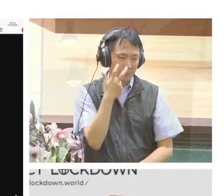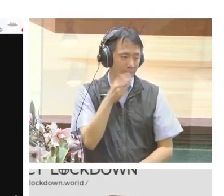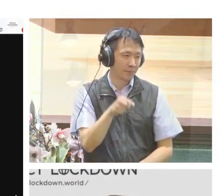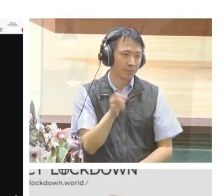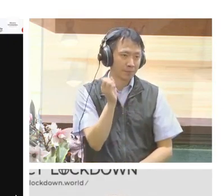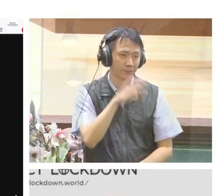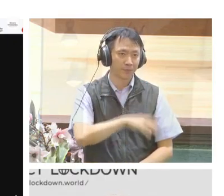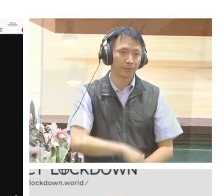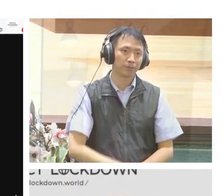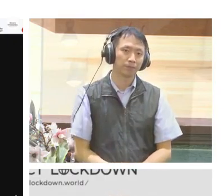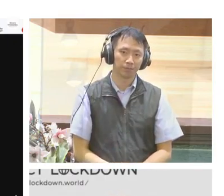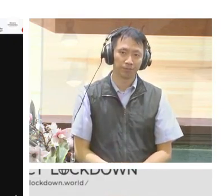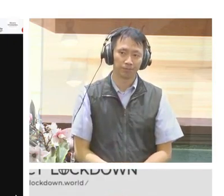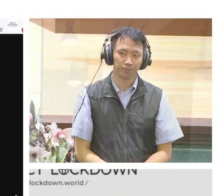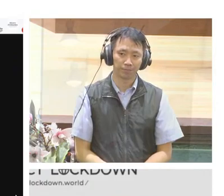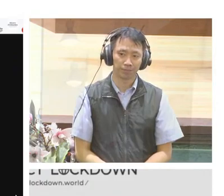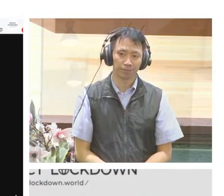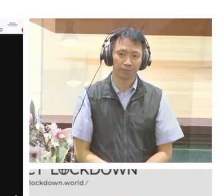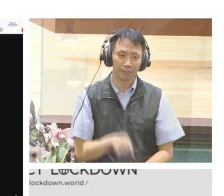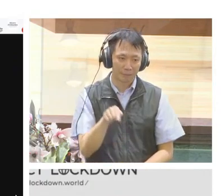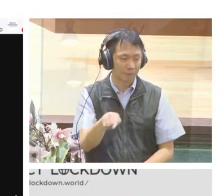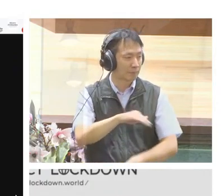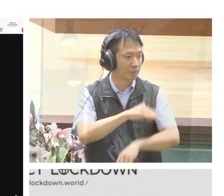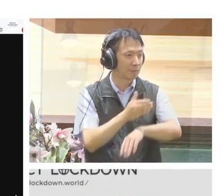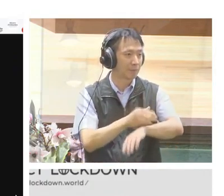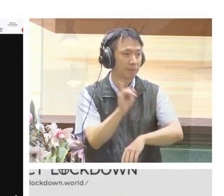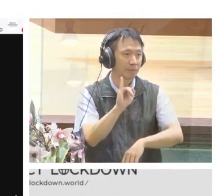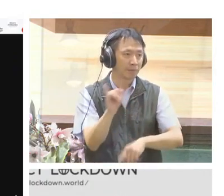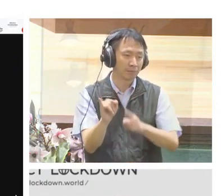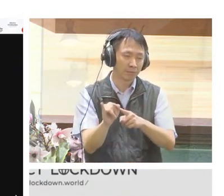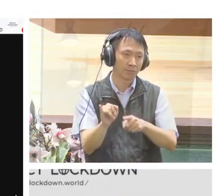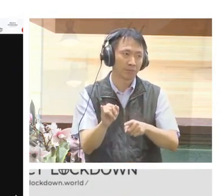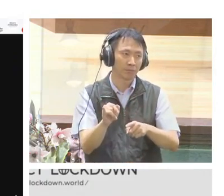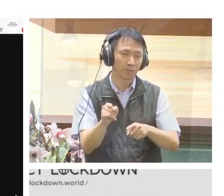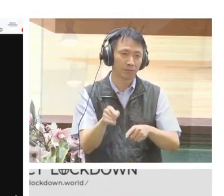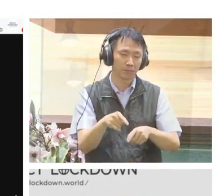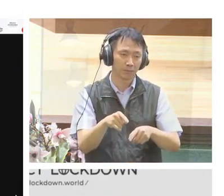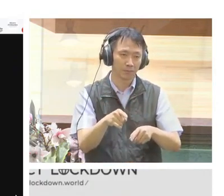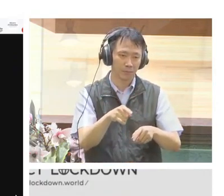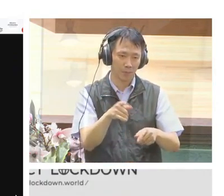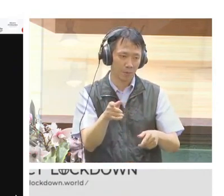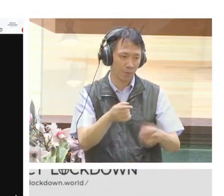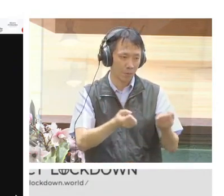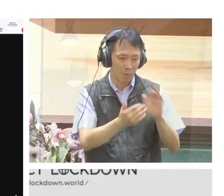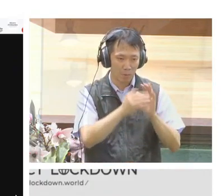didn't have time, so these women were dying en route, trying to walk to the hospital.